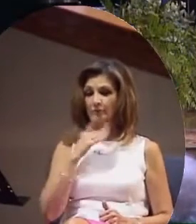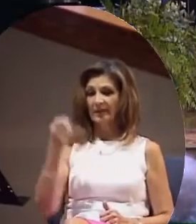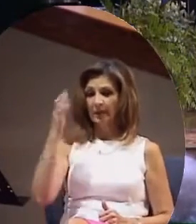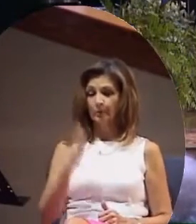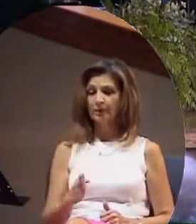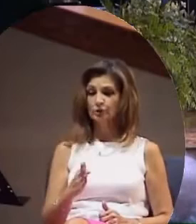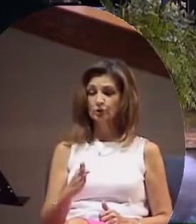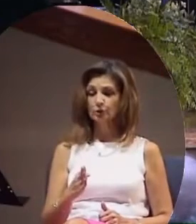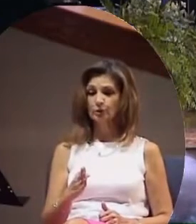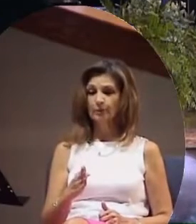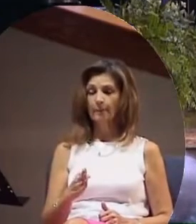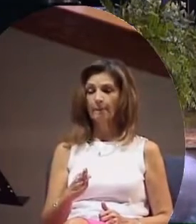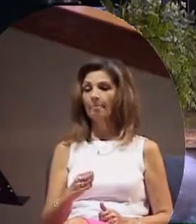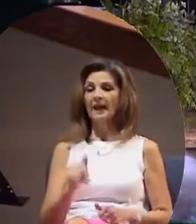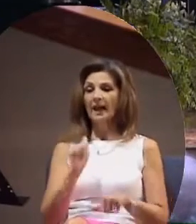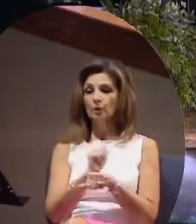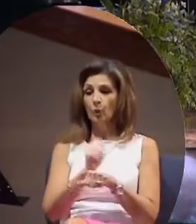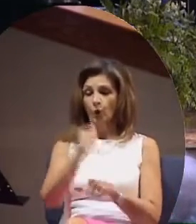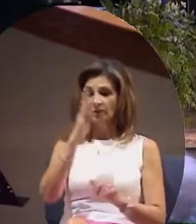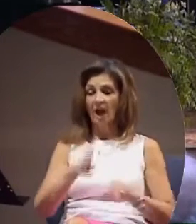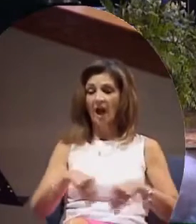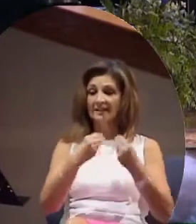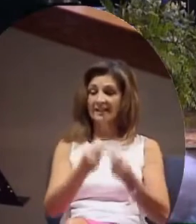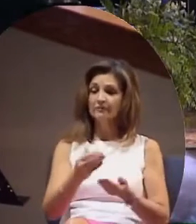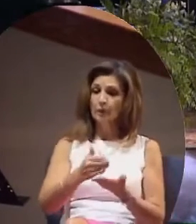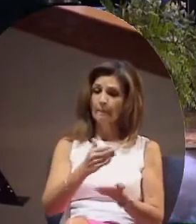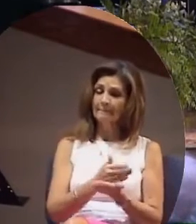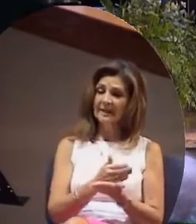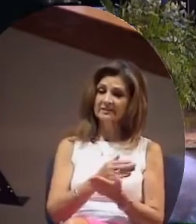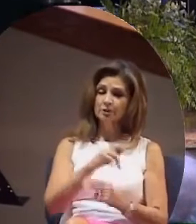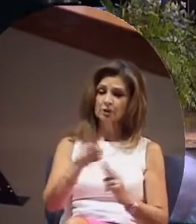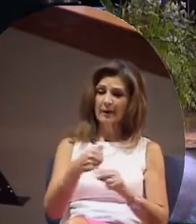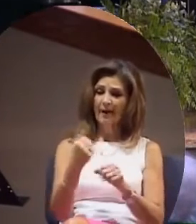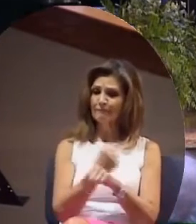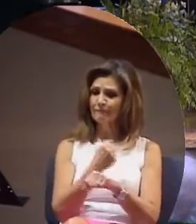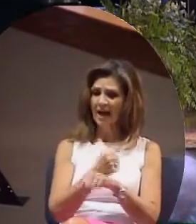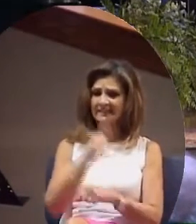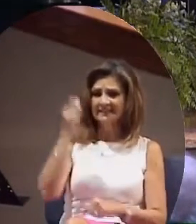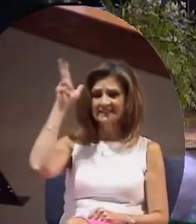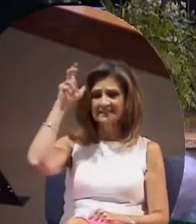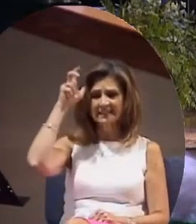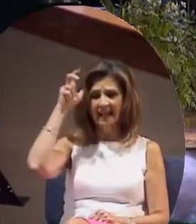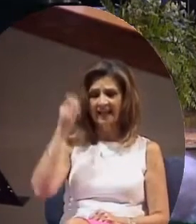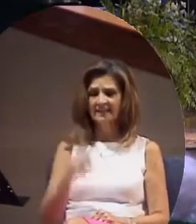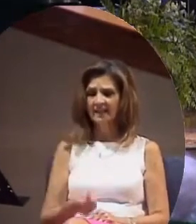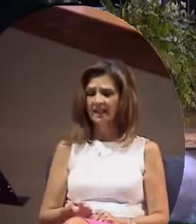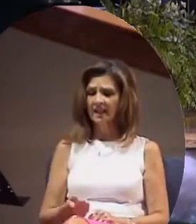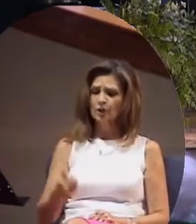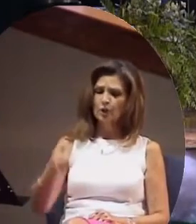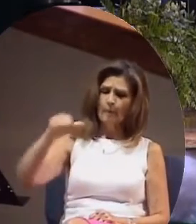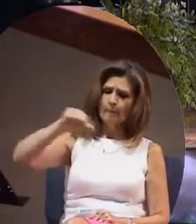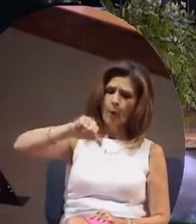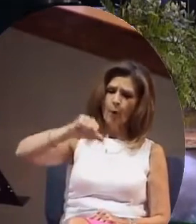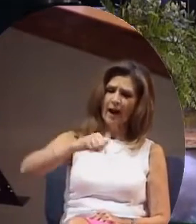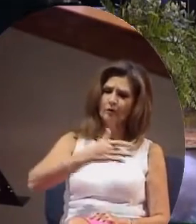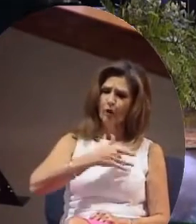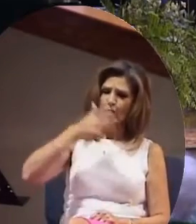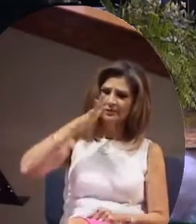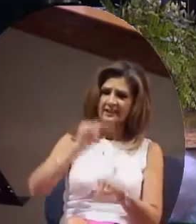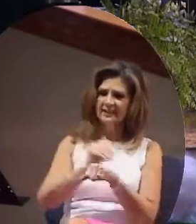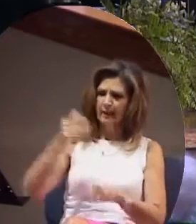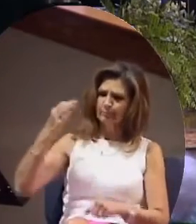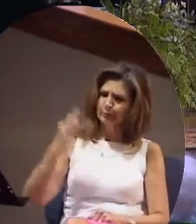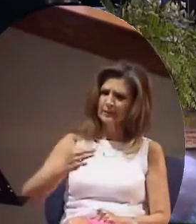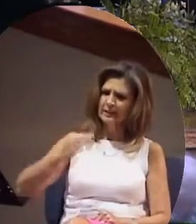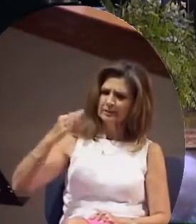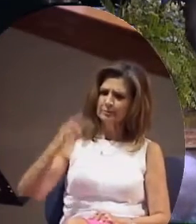and you work. God gives you a message on maybe fighting the devil. Boy, and you pour your heart out on Sunday night about that thing.